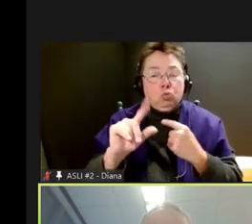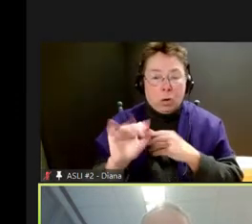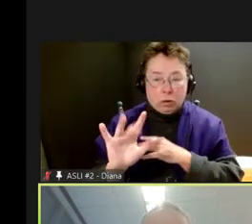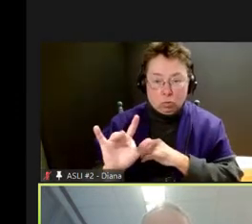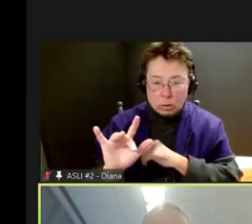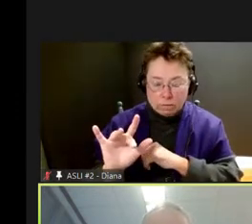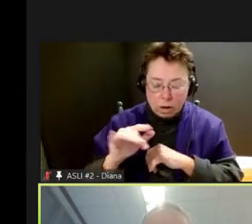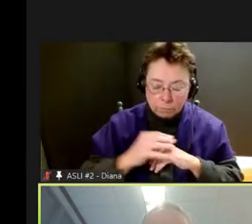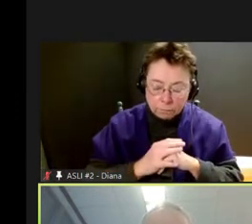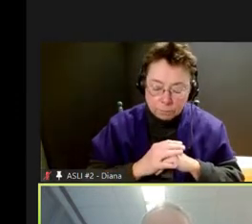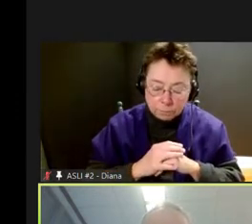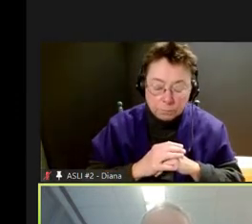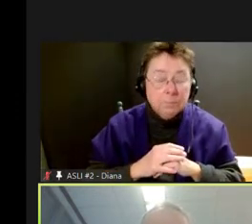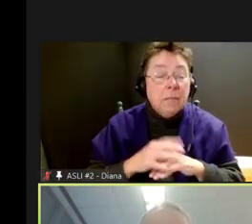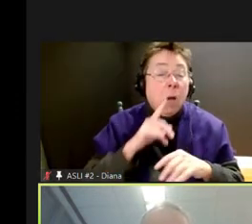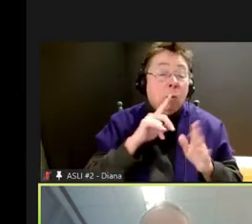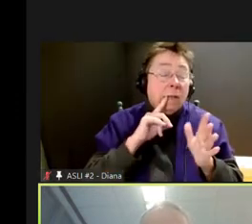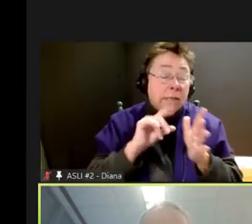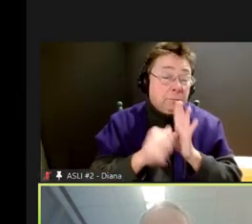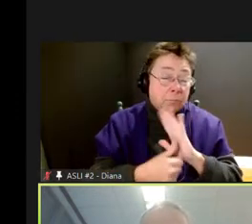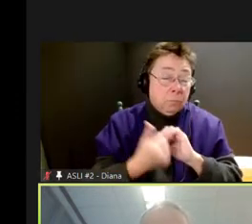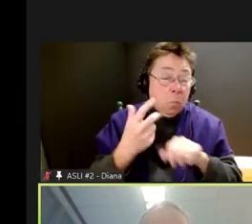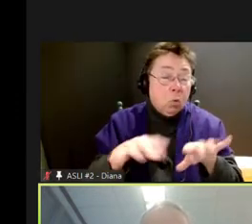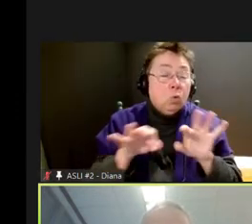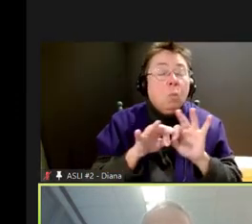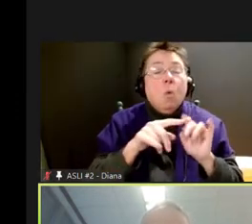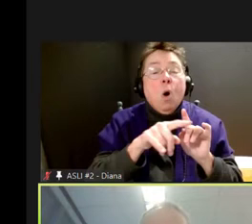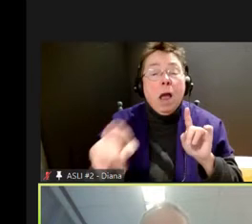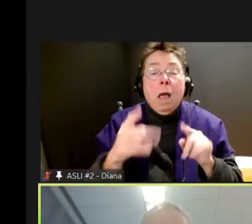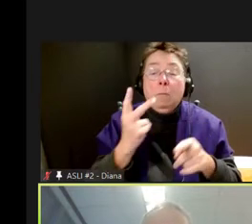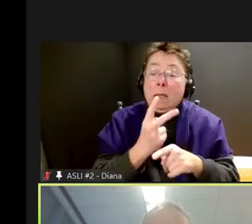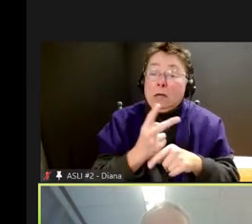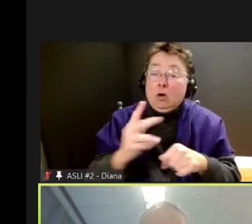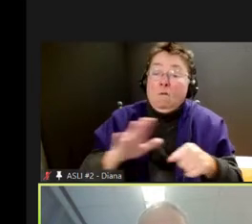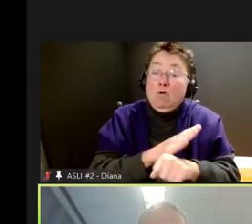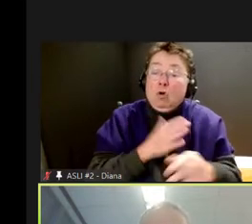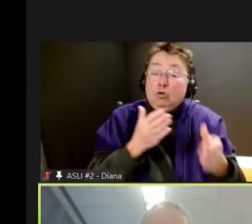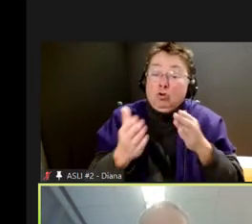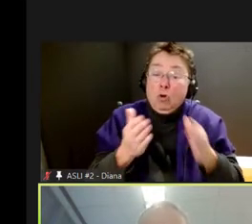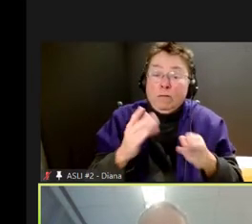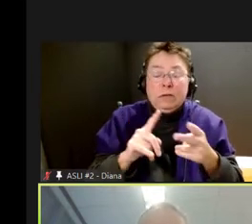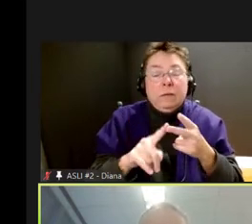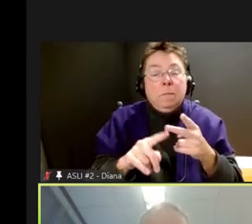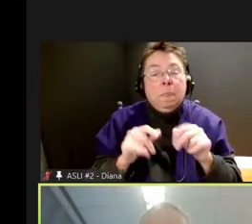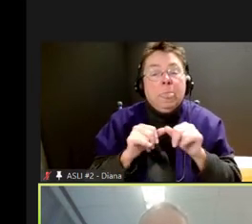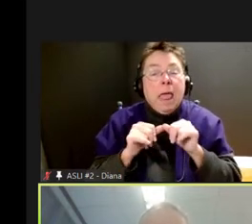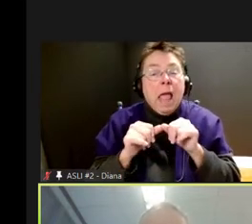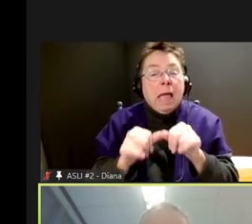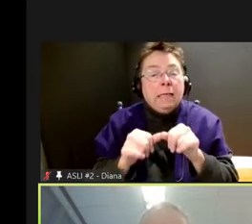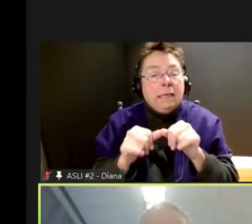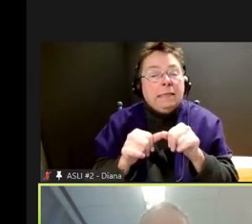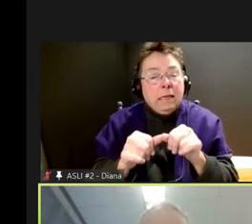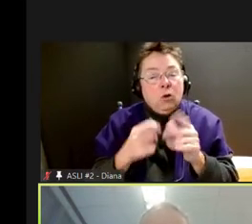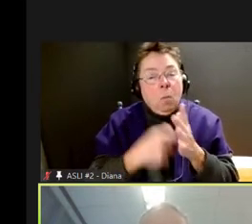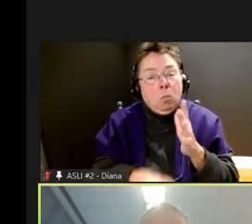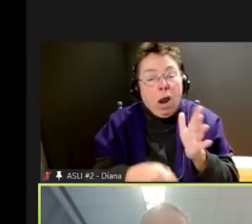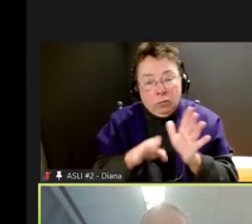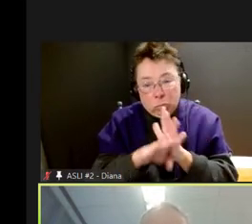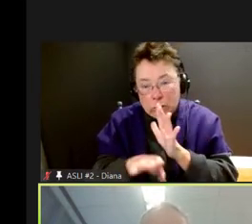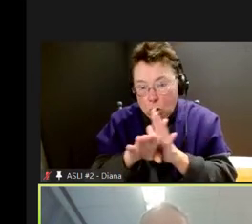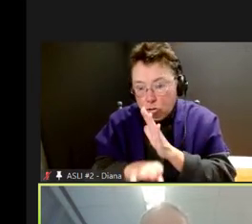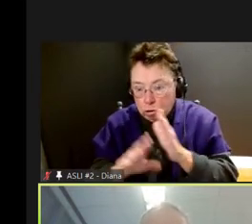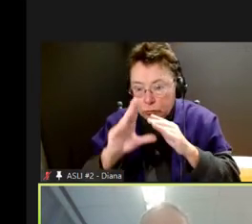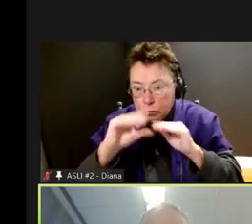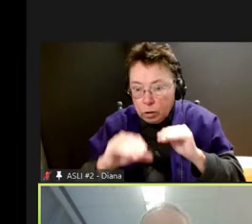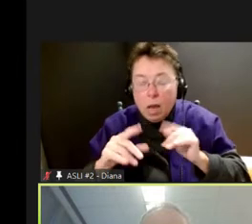2025. The highlights of the budget include maintaining full service, along with continuing pass price reductions,